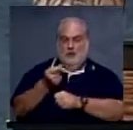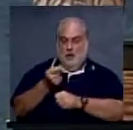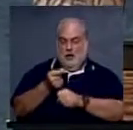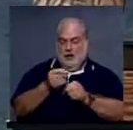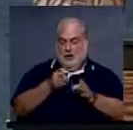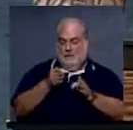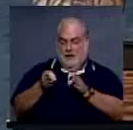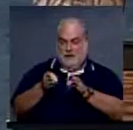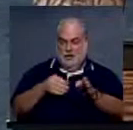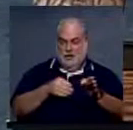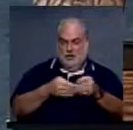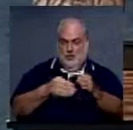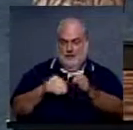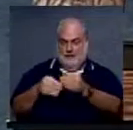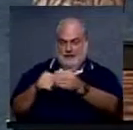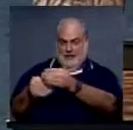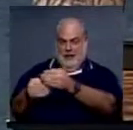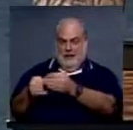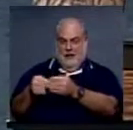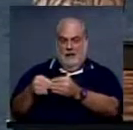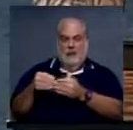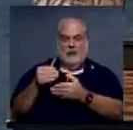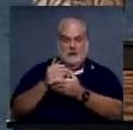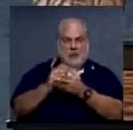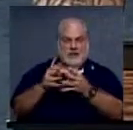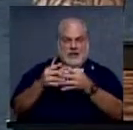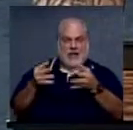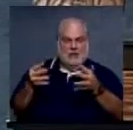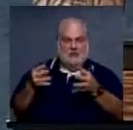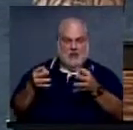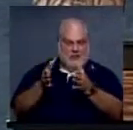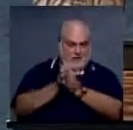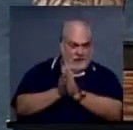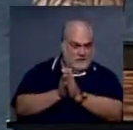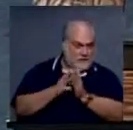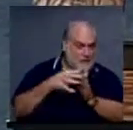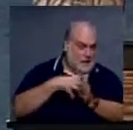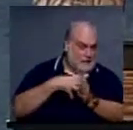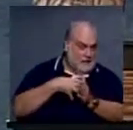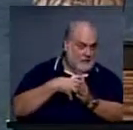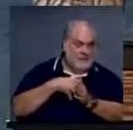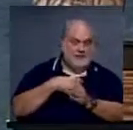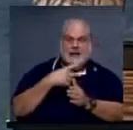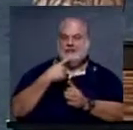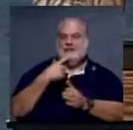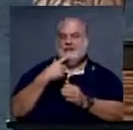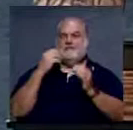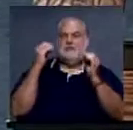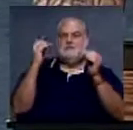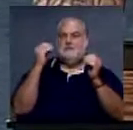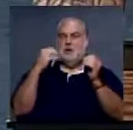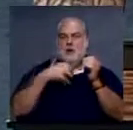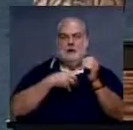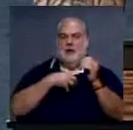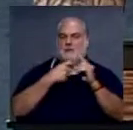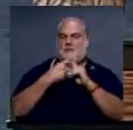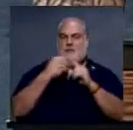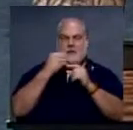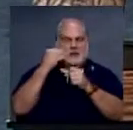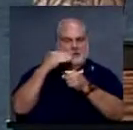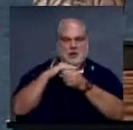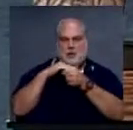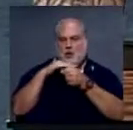individual suites inside and some are in cages. I've asked about complaints, and they told me there were no complaints by neighborhood residents or